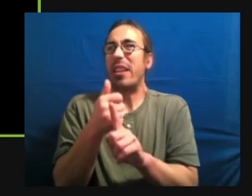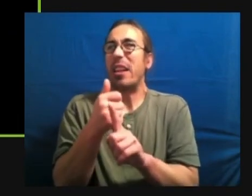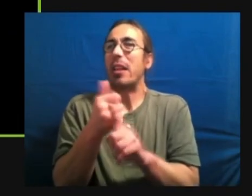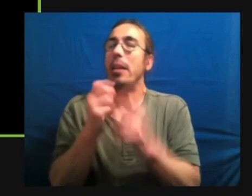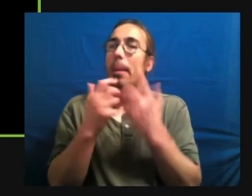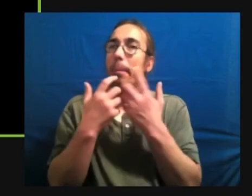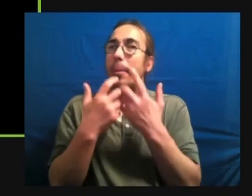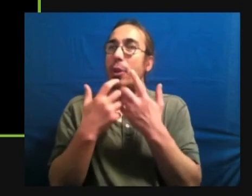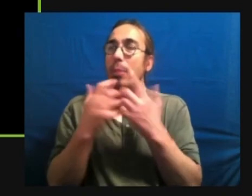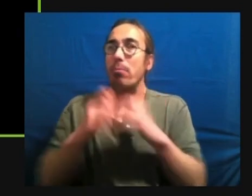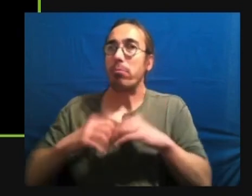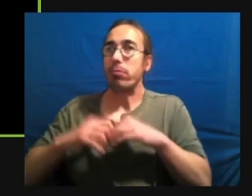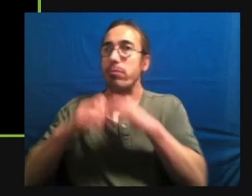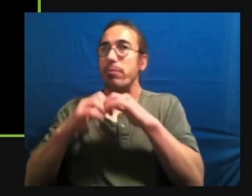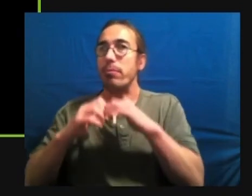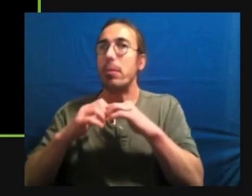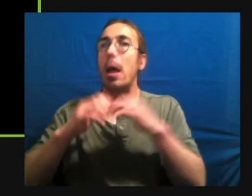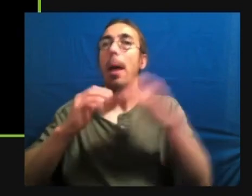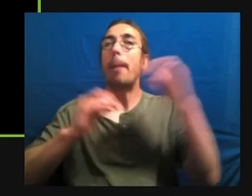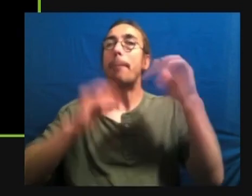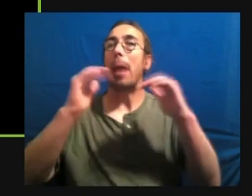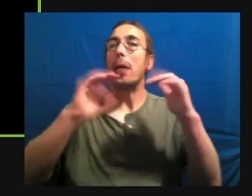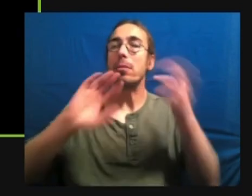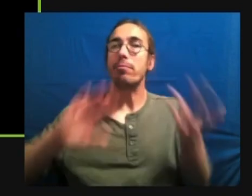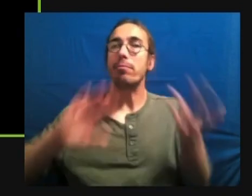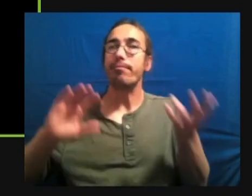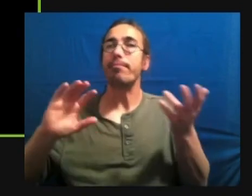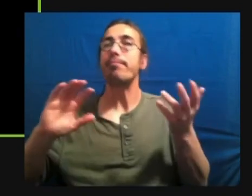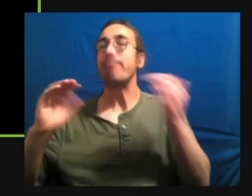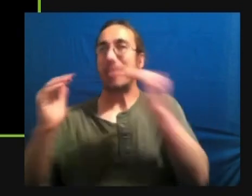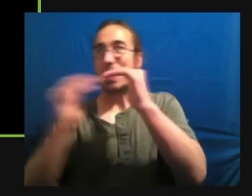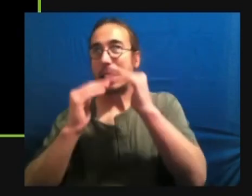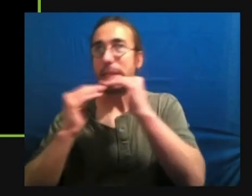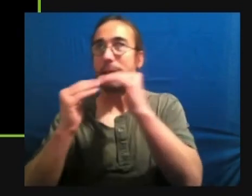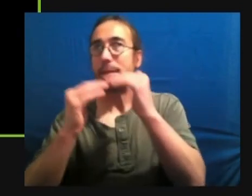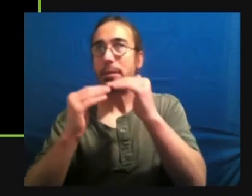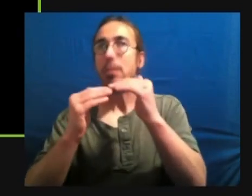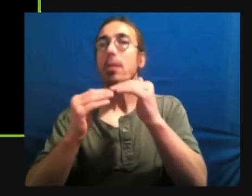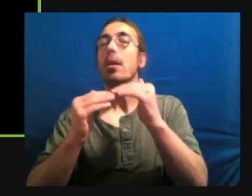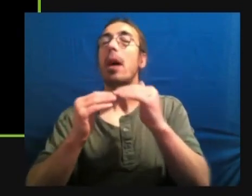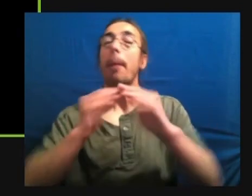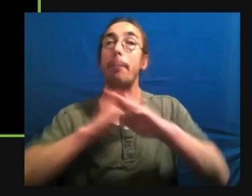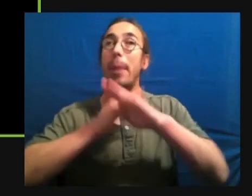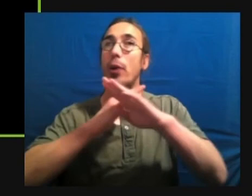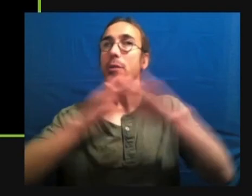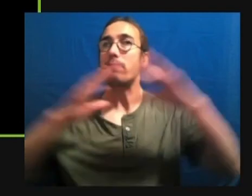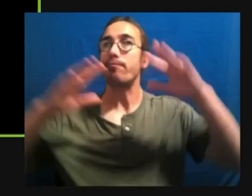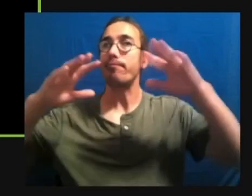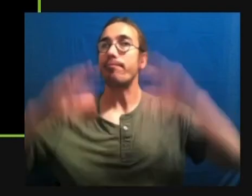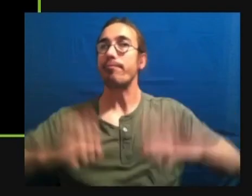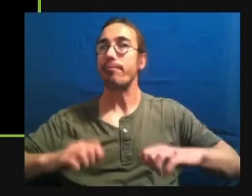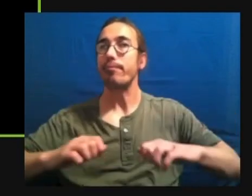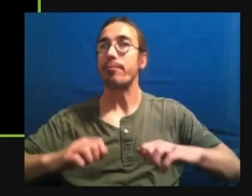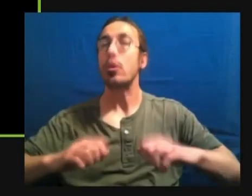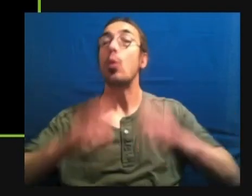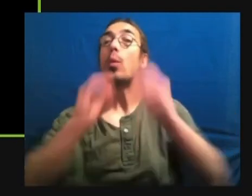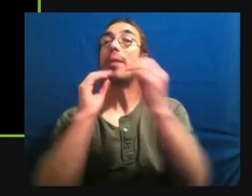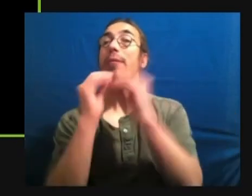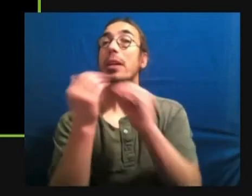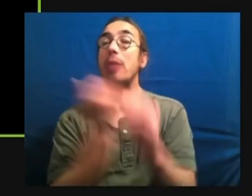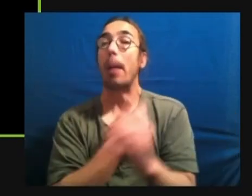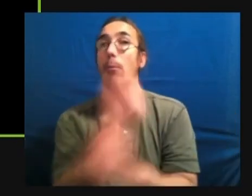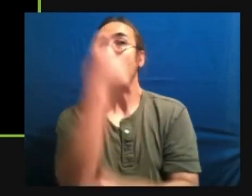power imbalances, erases injustices, and dismantles barriers. We rewire our brains with conscious